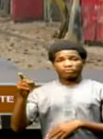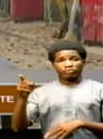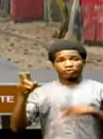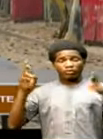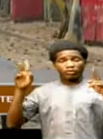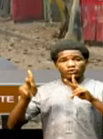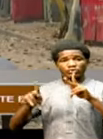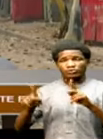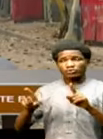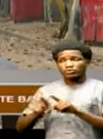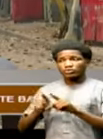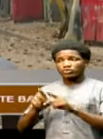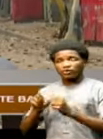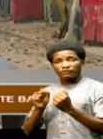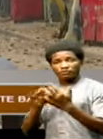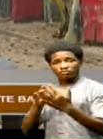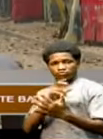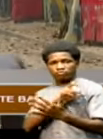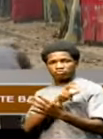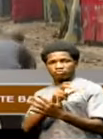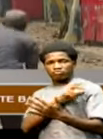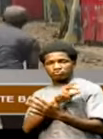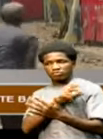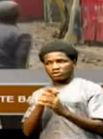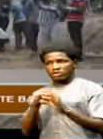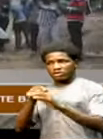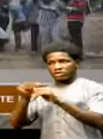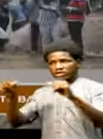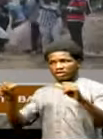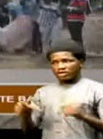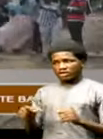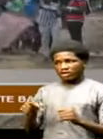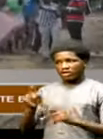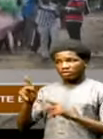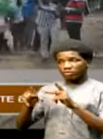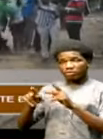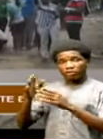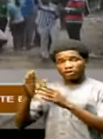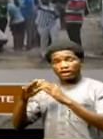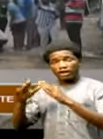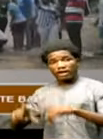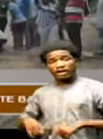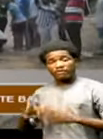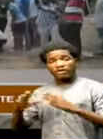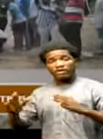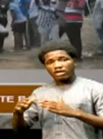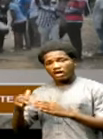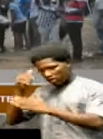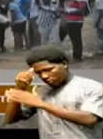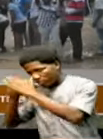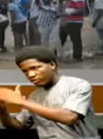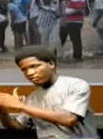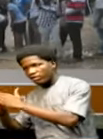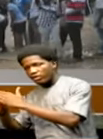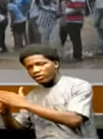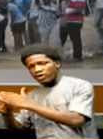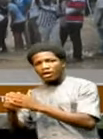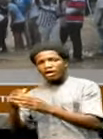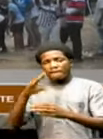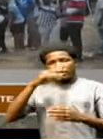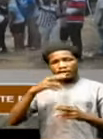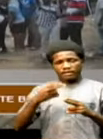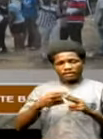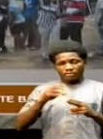face off against police as residents run for cover. Odinga had called for protests